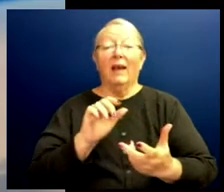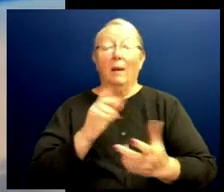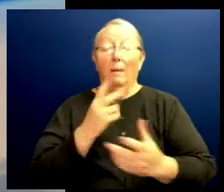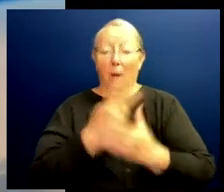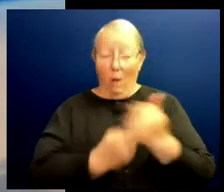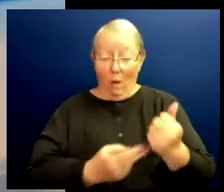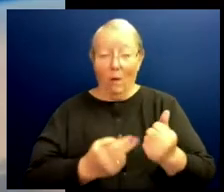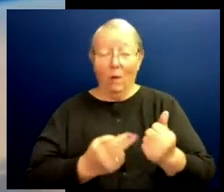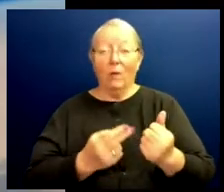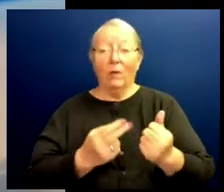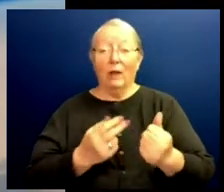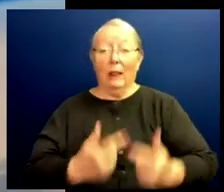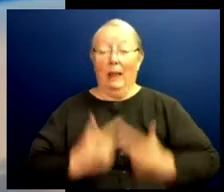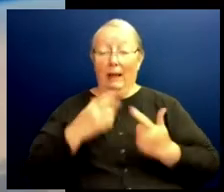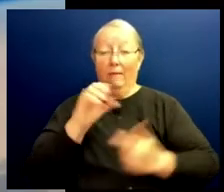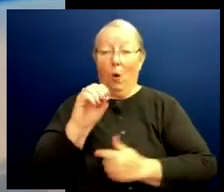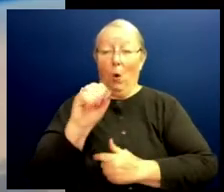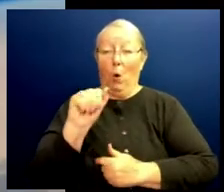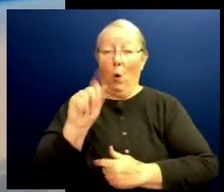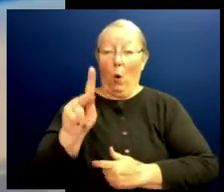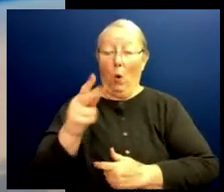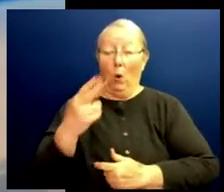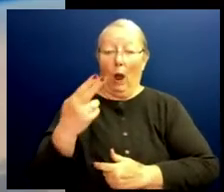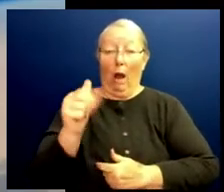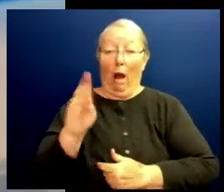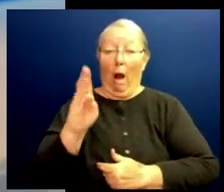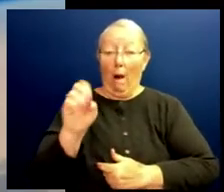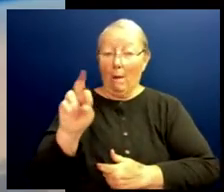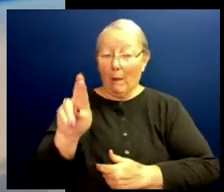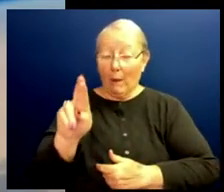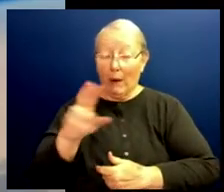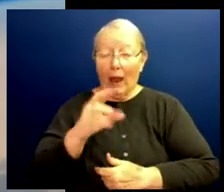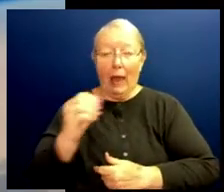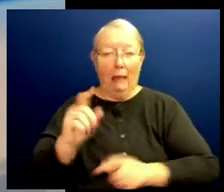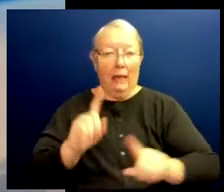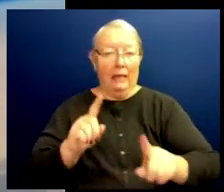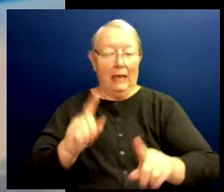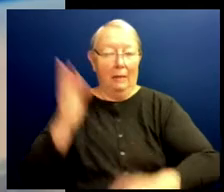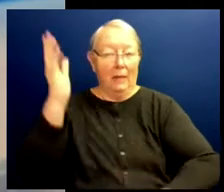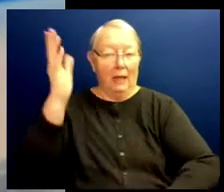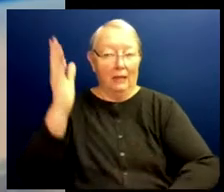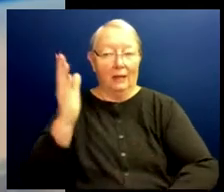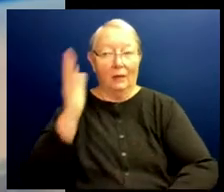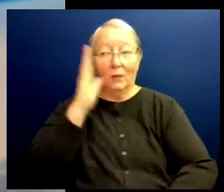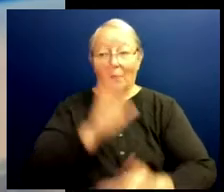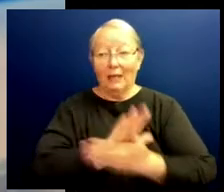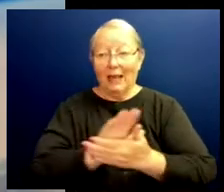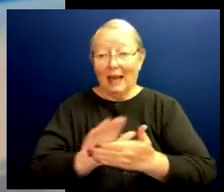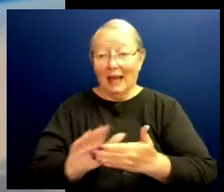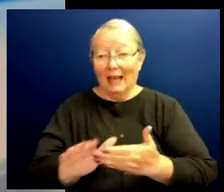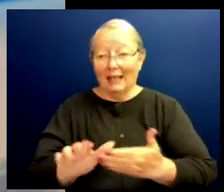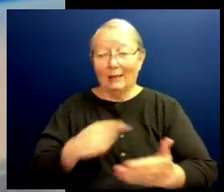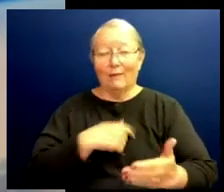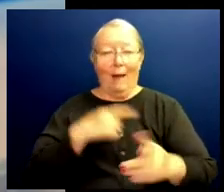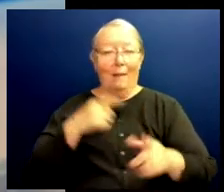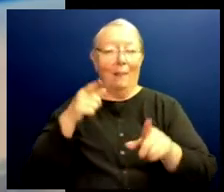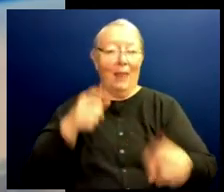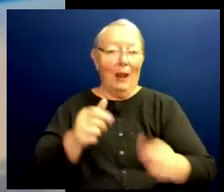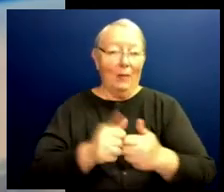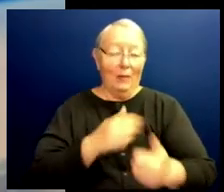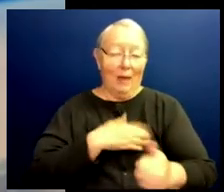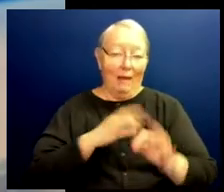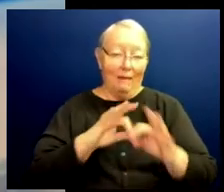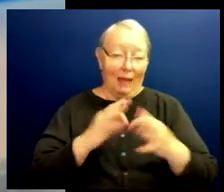And it'd be nice if I could have a family visit there. But let me say I am honored to